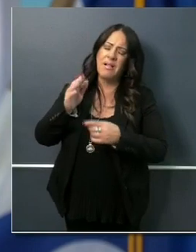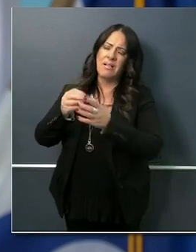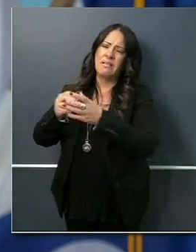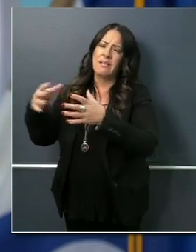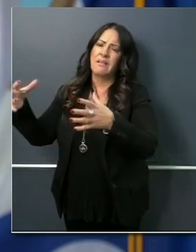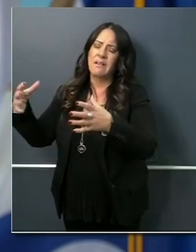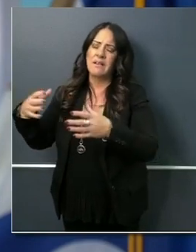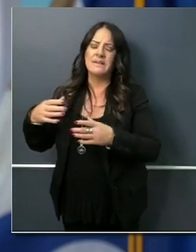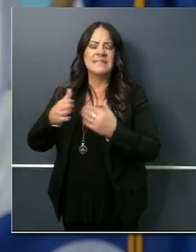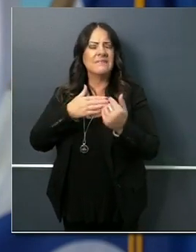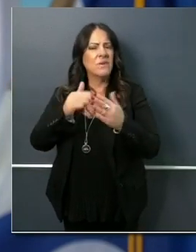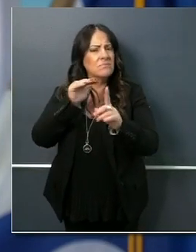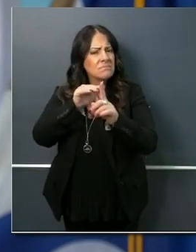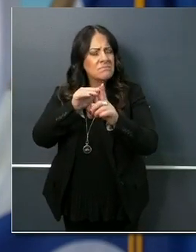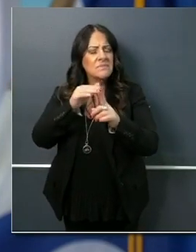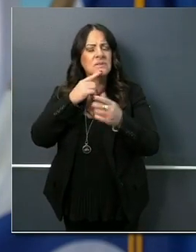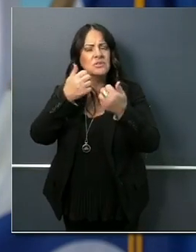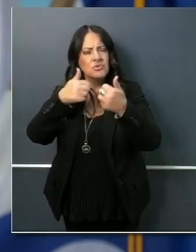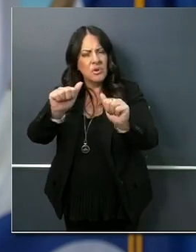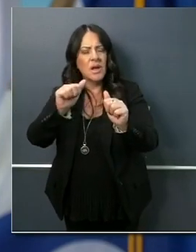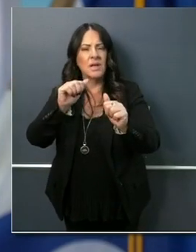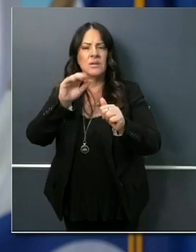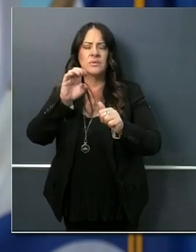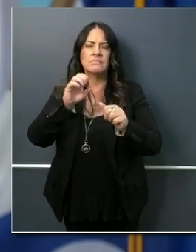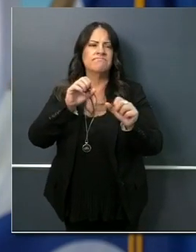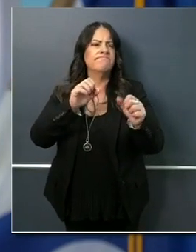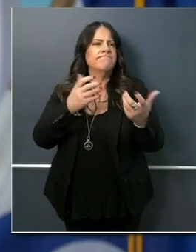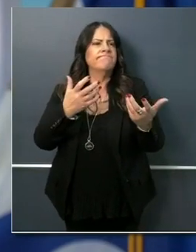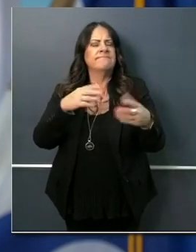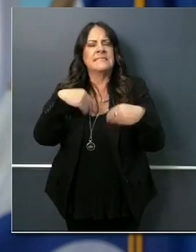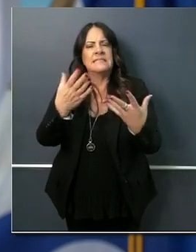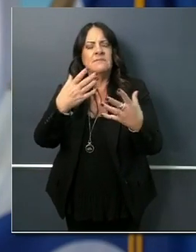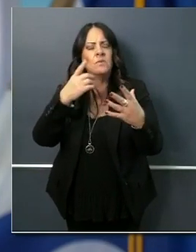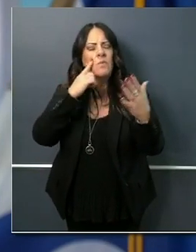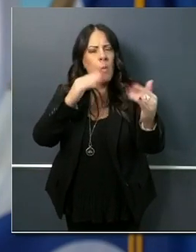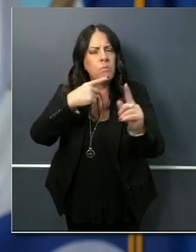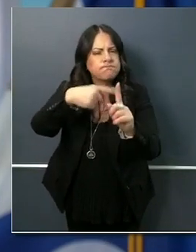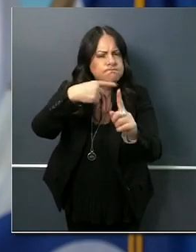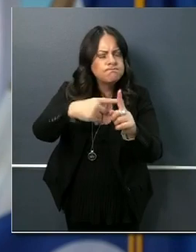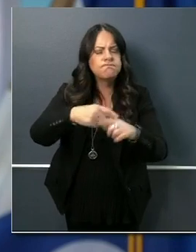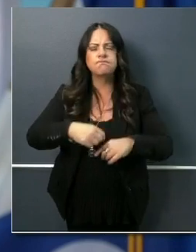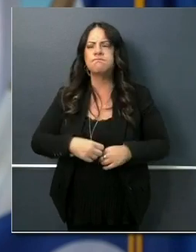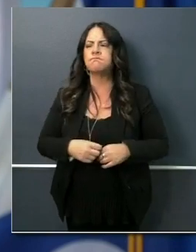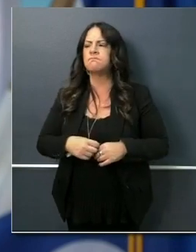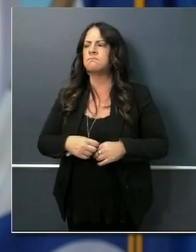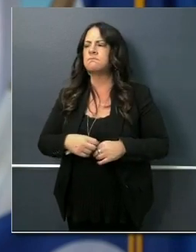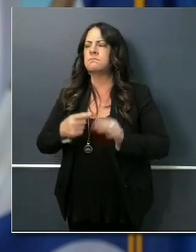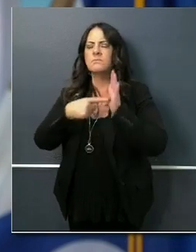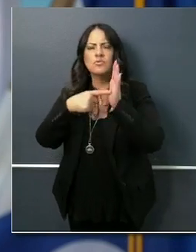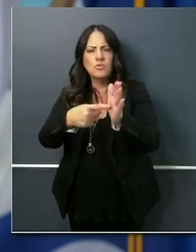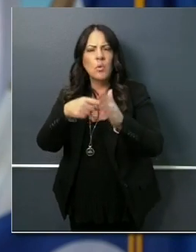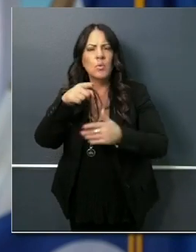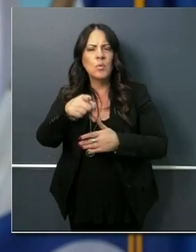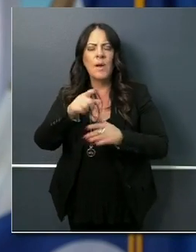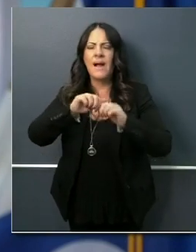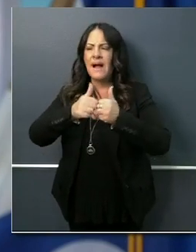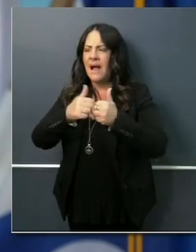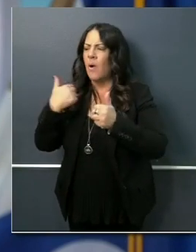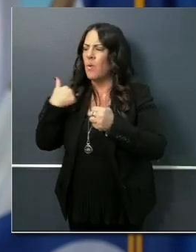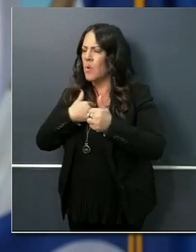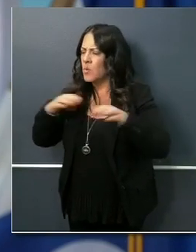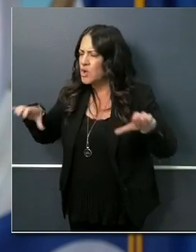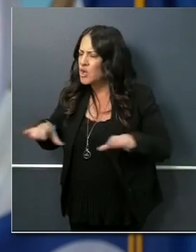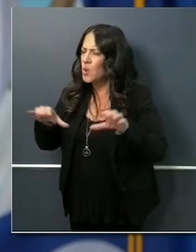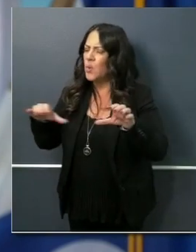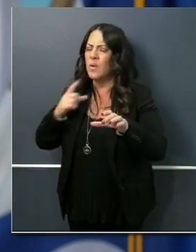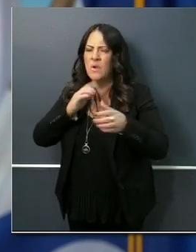despite the optimism around our being able to advance broad strokes frameworks on collaborative efforts with